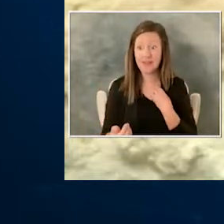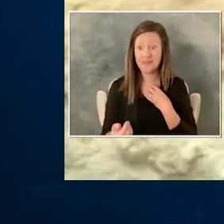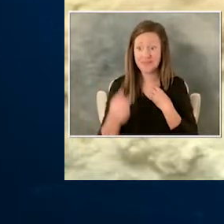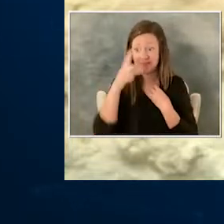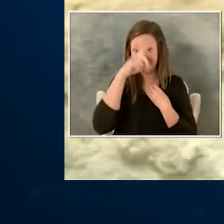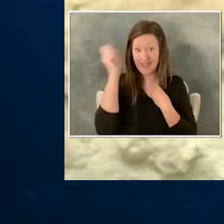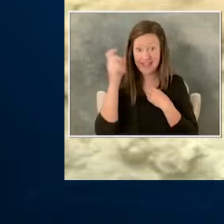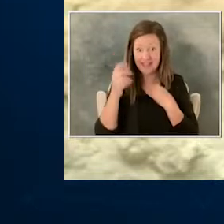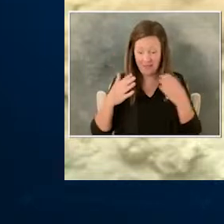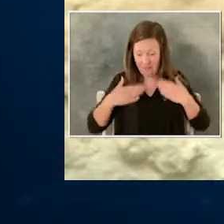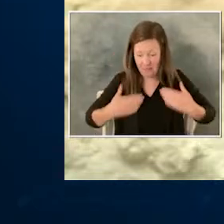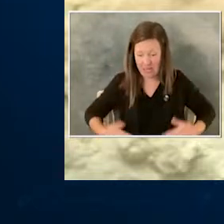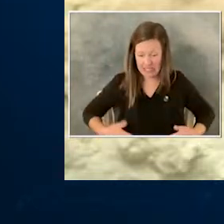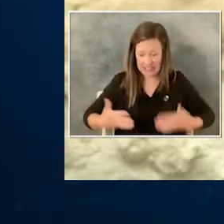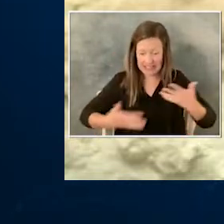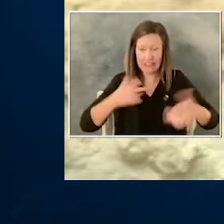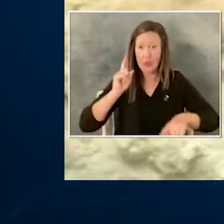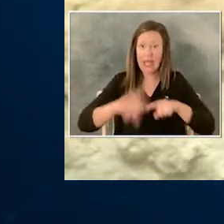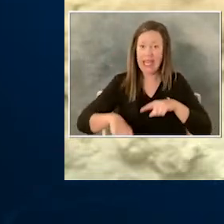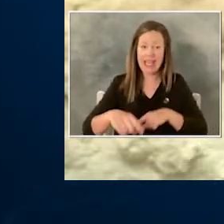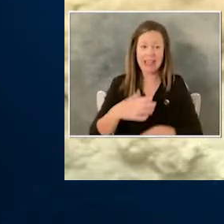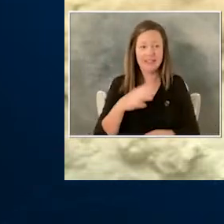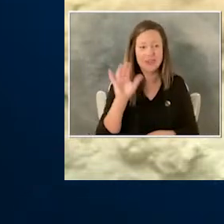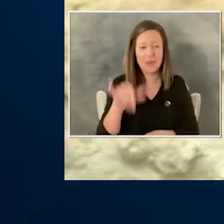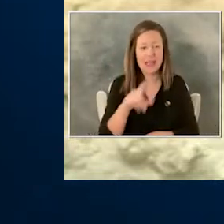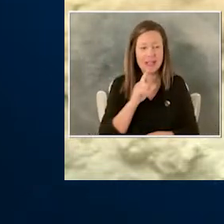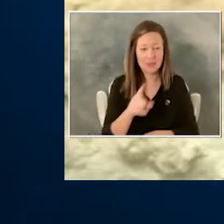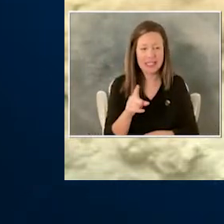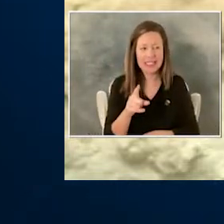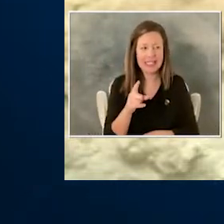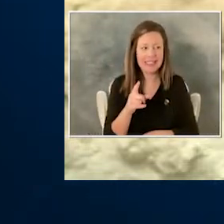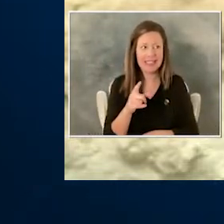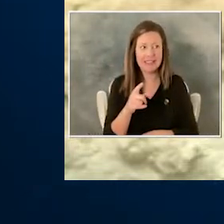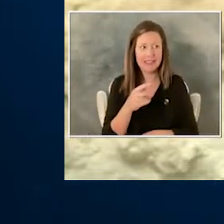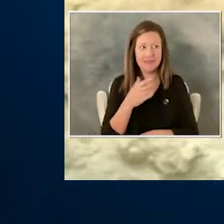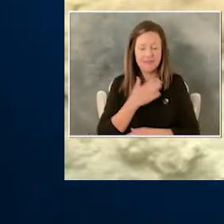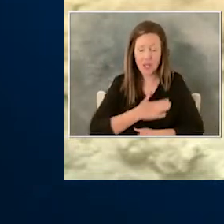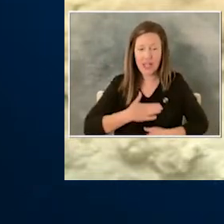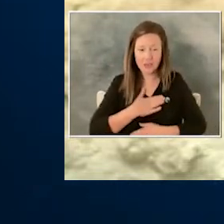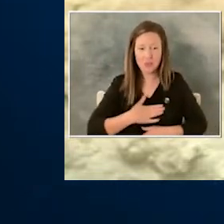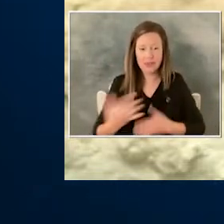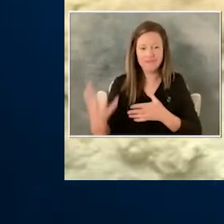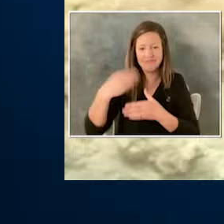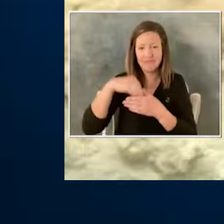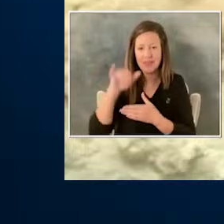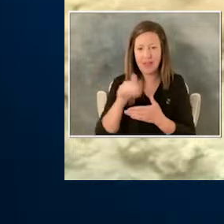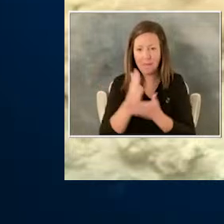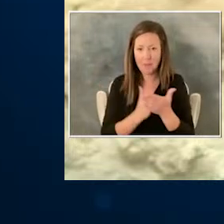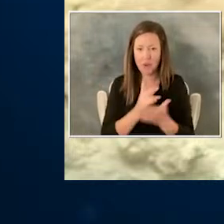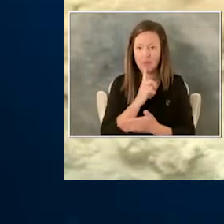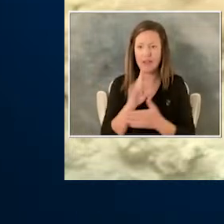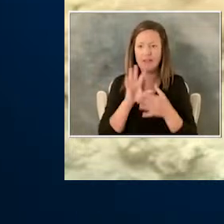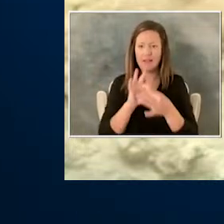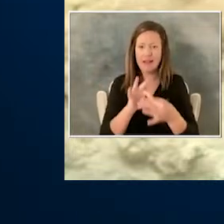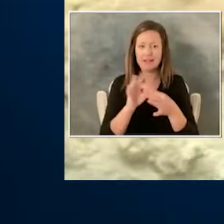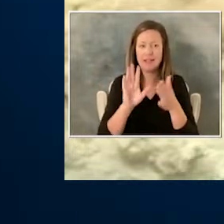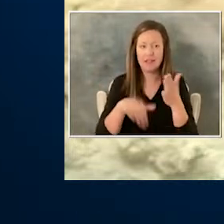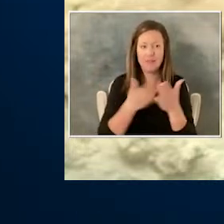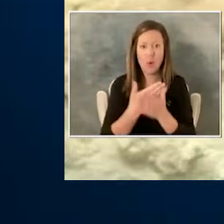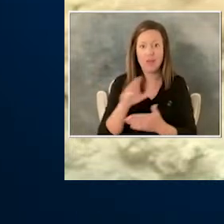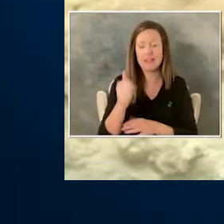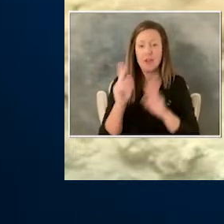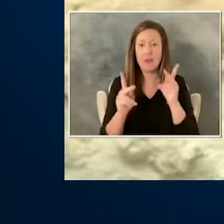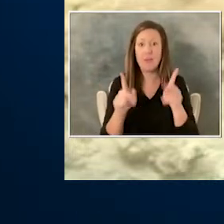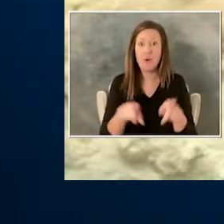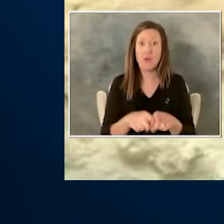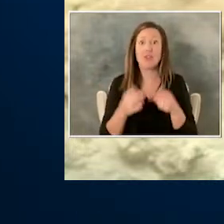chemistry, you can't do it. And so that's really what I enjoyed being a part of, was connecting with all these other people who were also there to